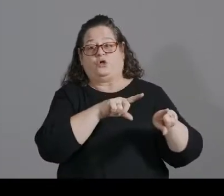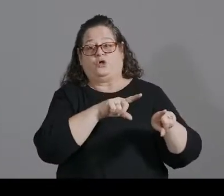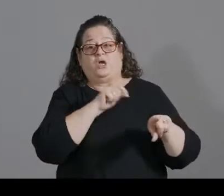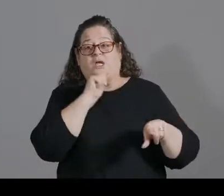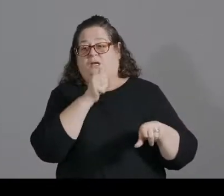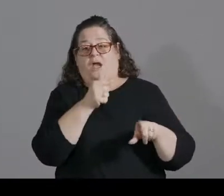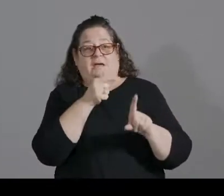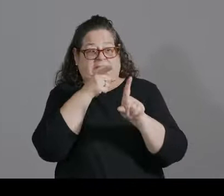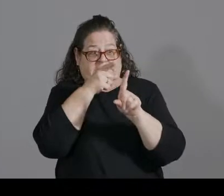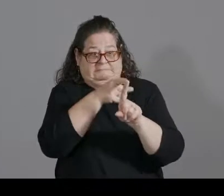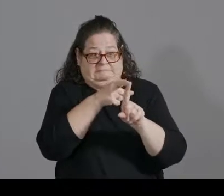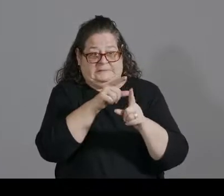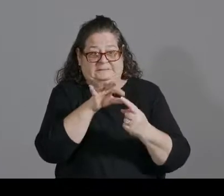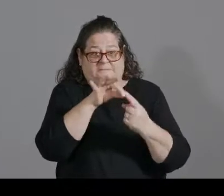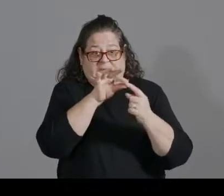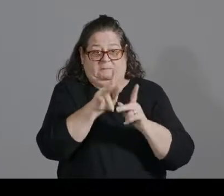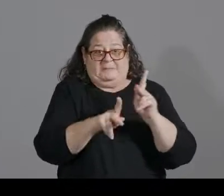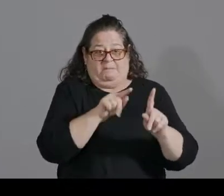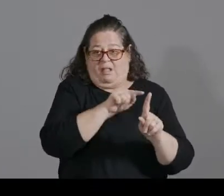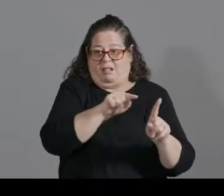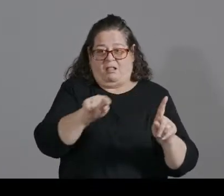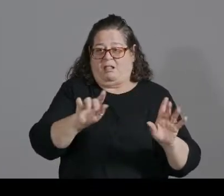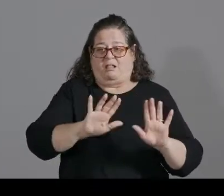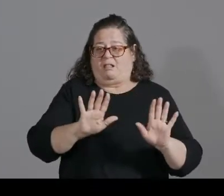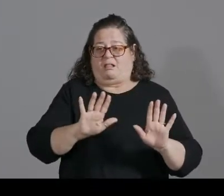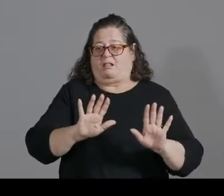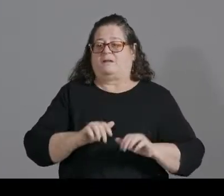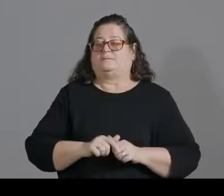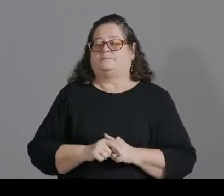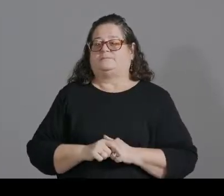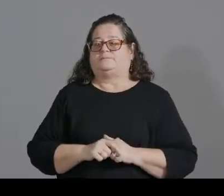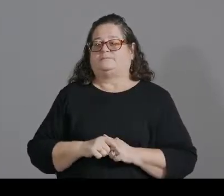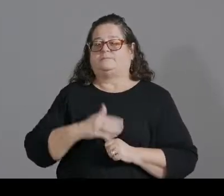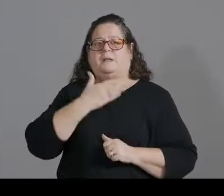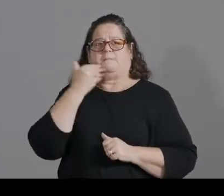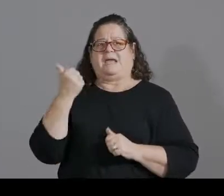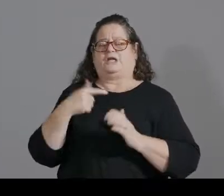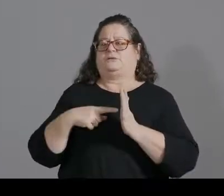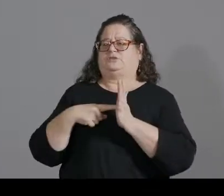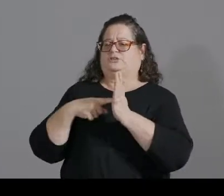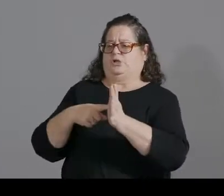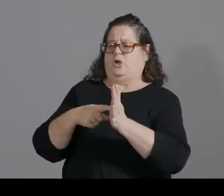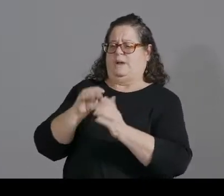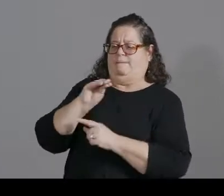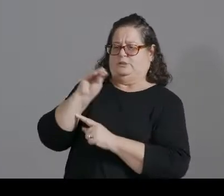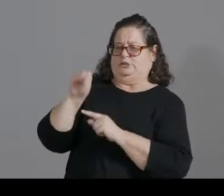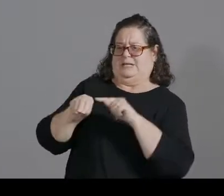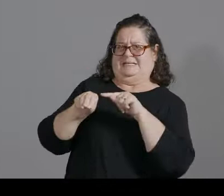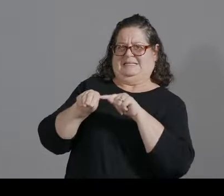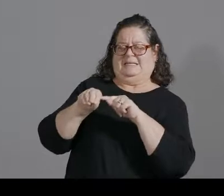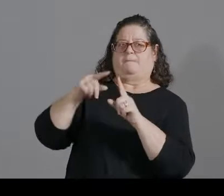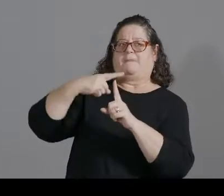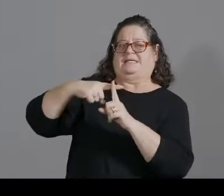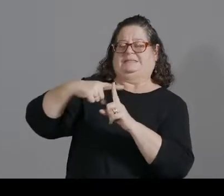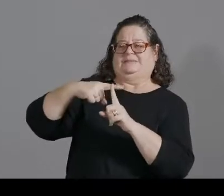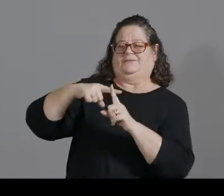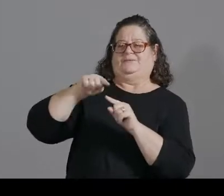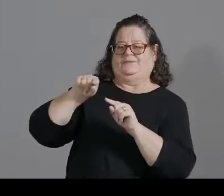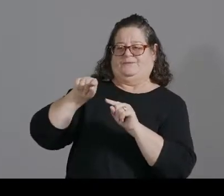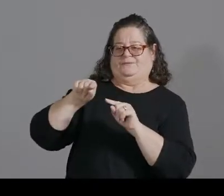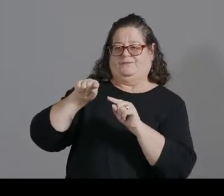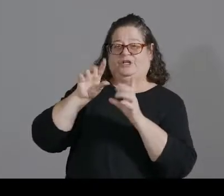likely a better representation of percent positivity in the state. The dark gray bar shows the number